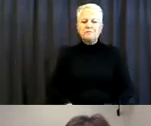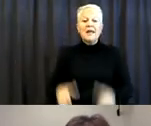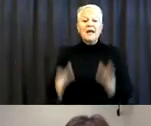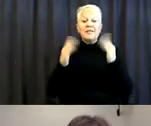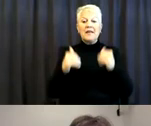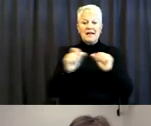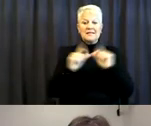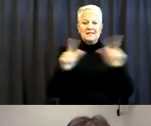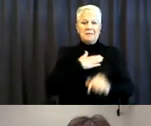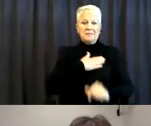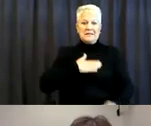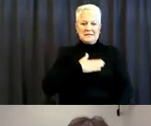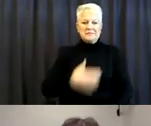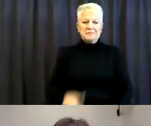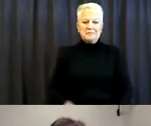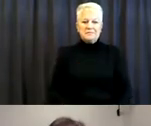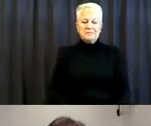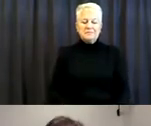slide, please.